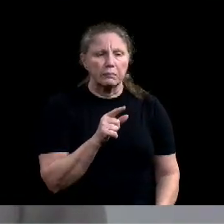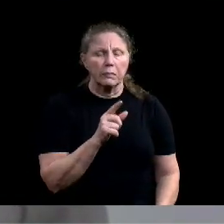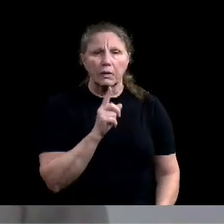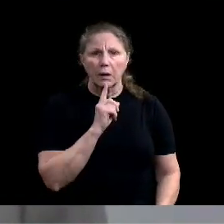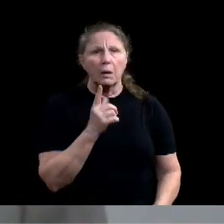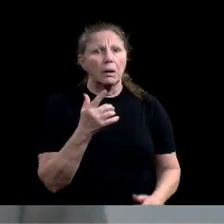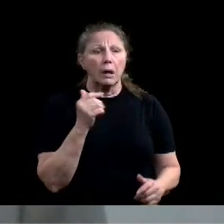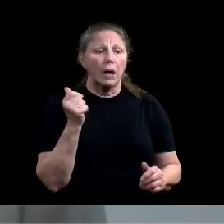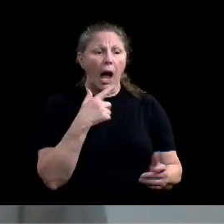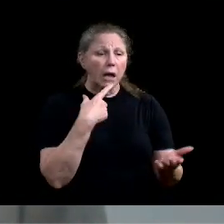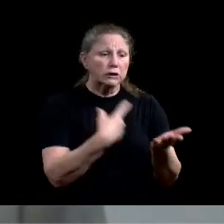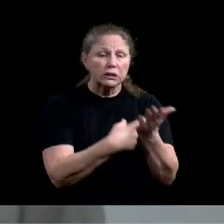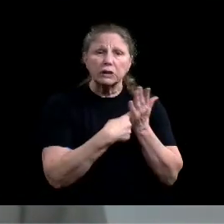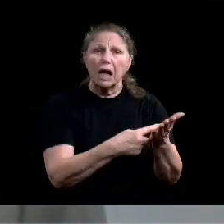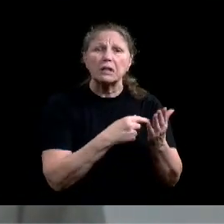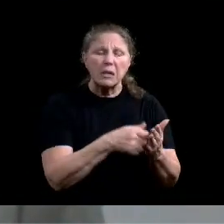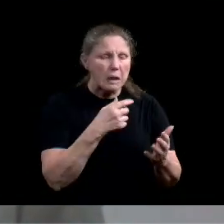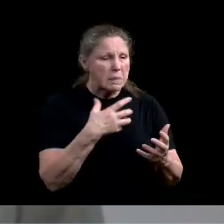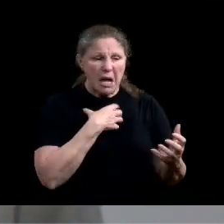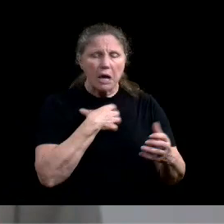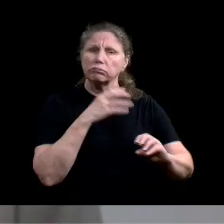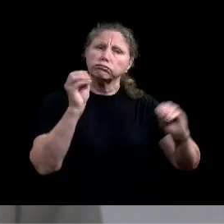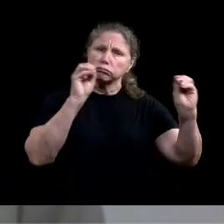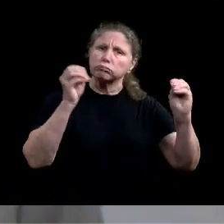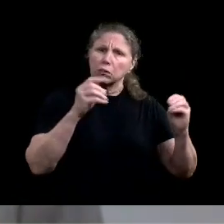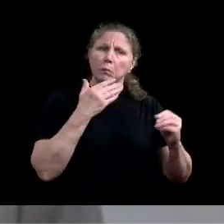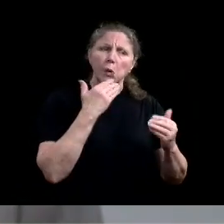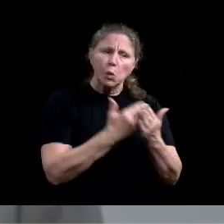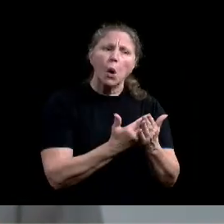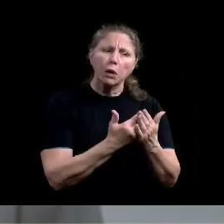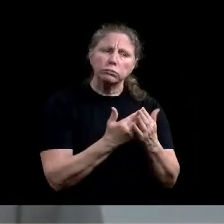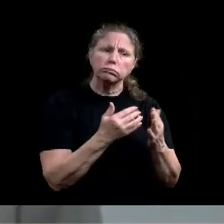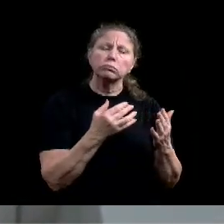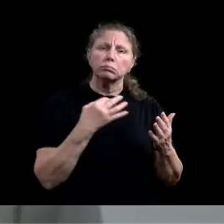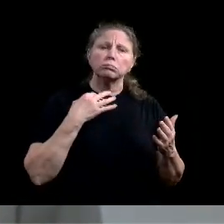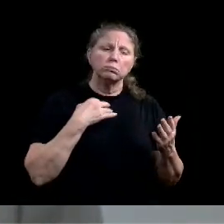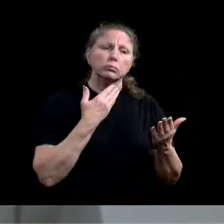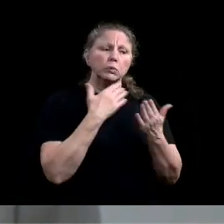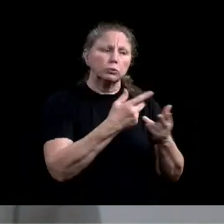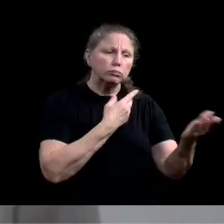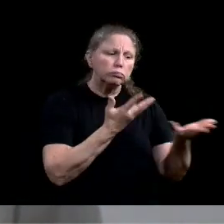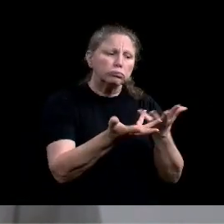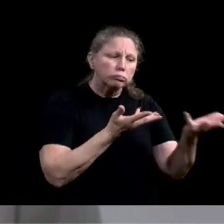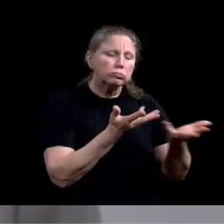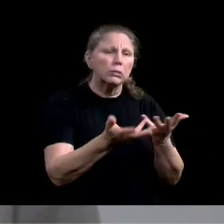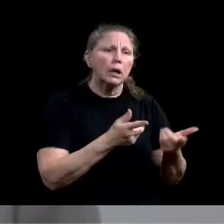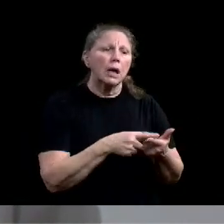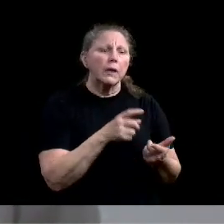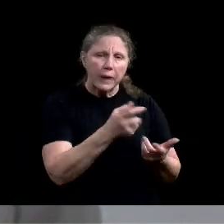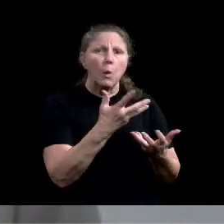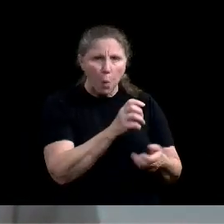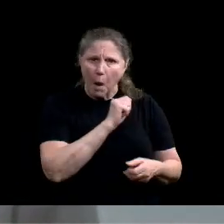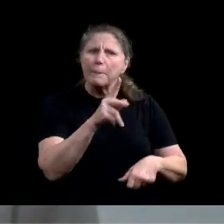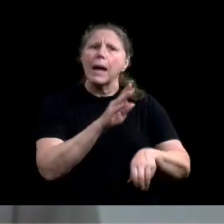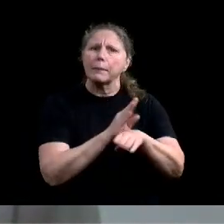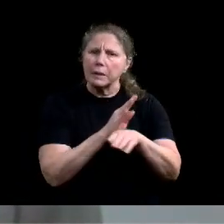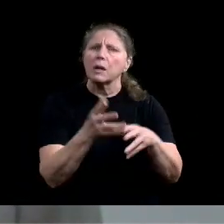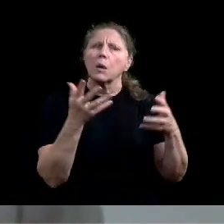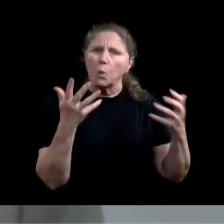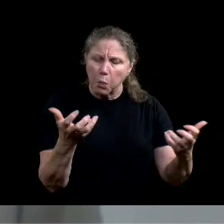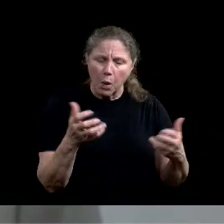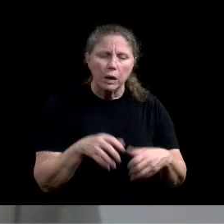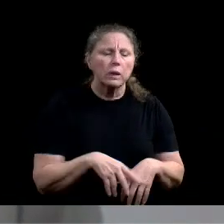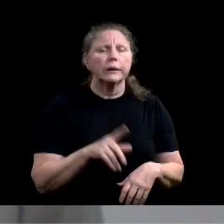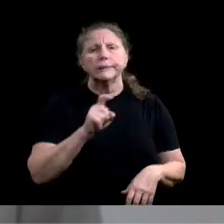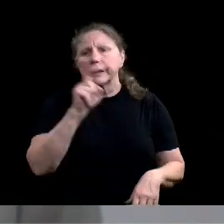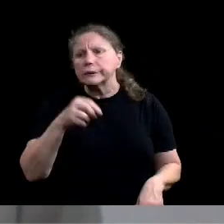safely get back into business. Retailers, Restaurant Association, Texas Restaurant Association sent me some information that's